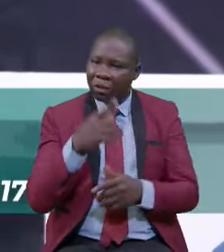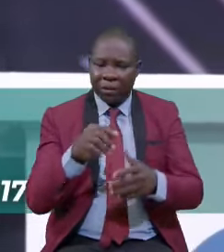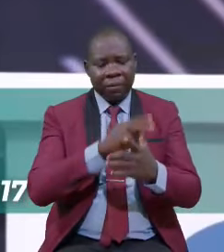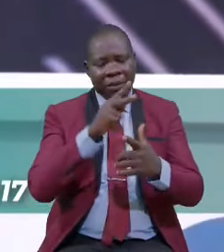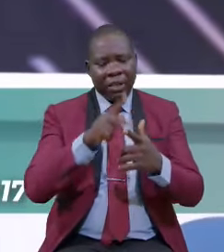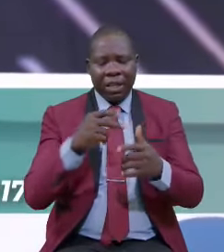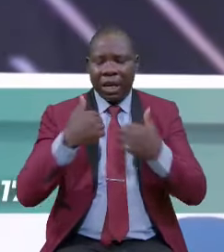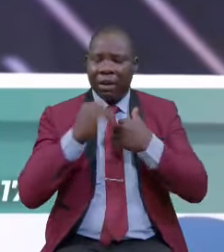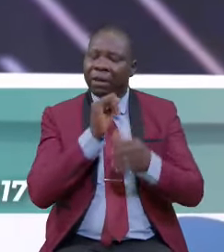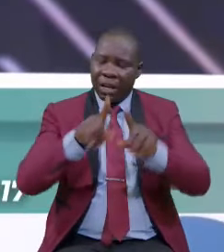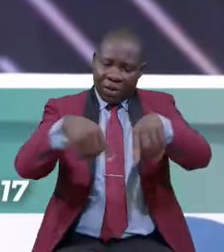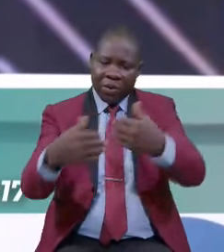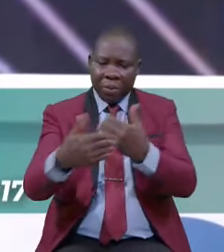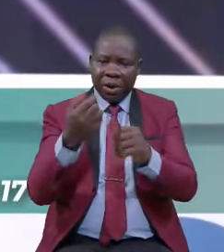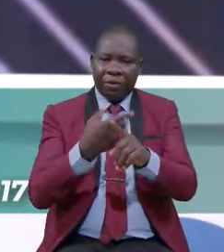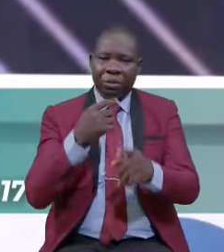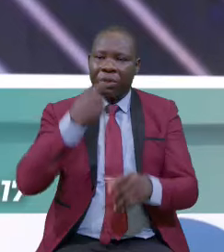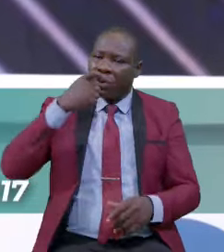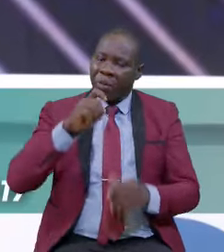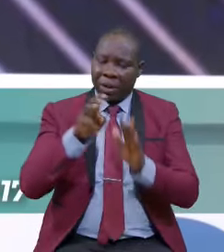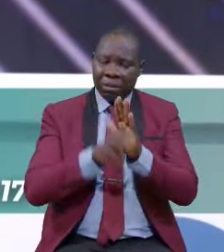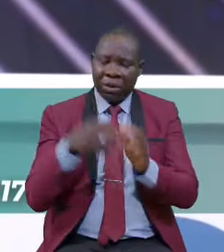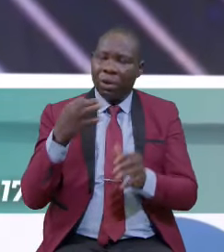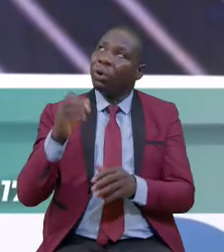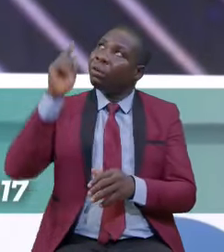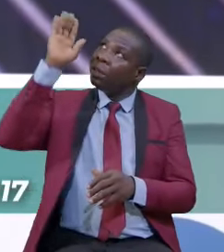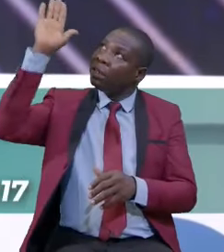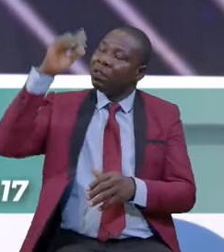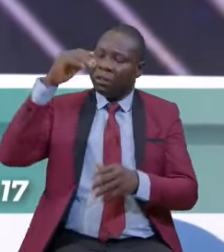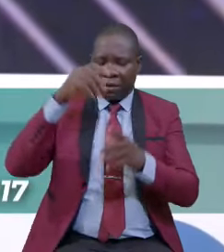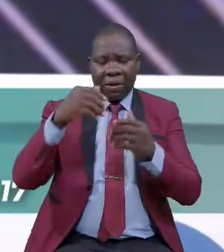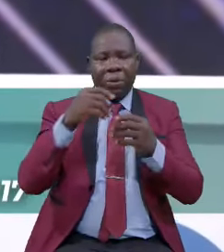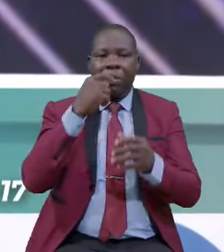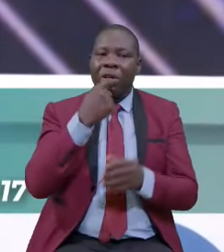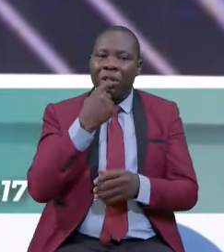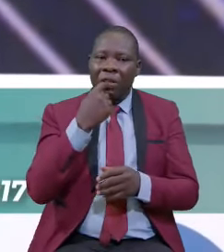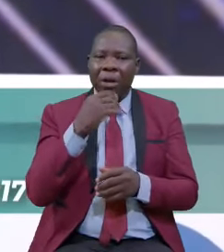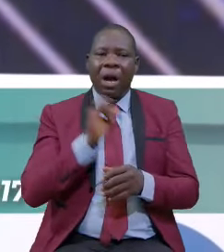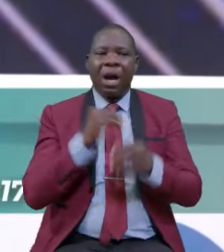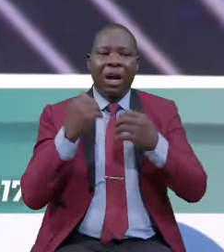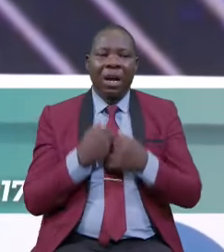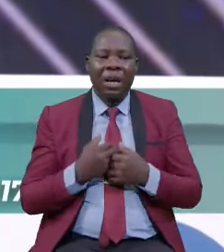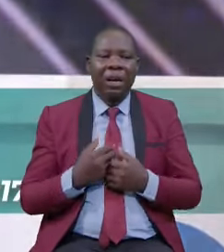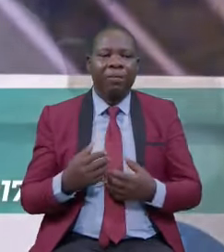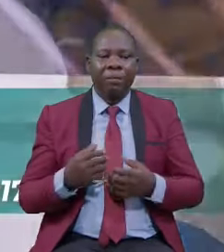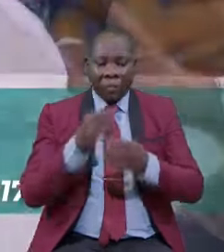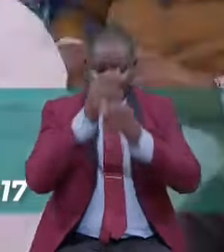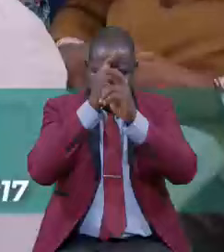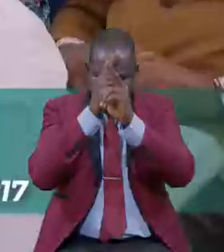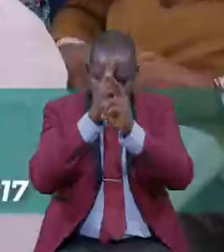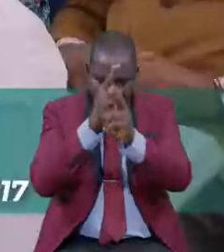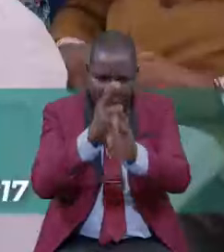mouth. I have esteemed his word, the words of his